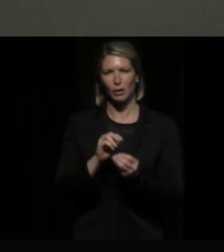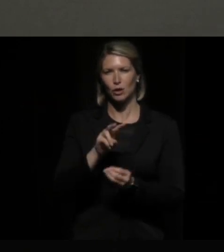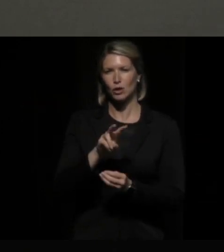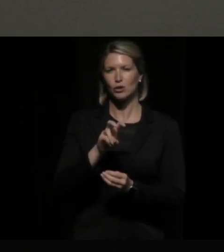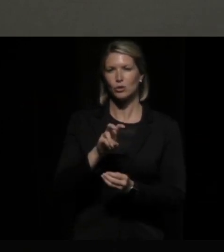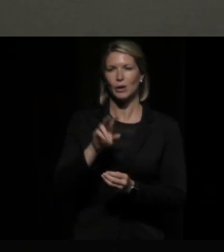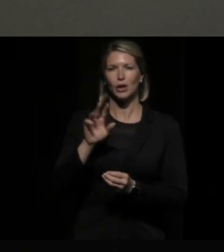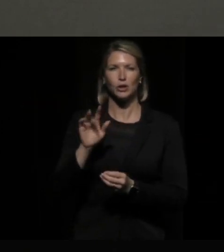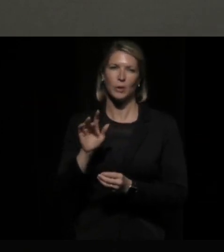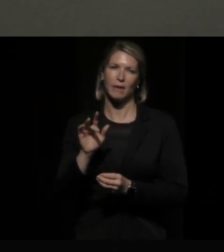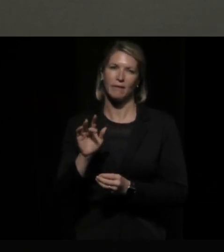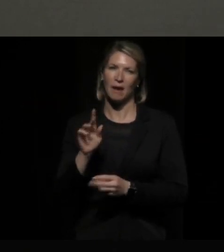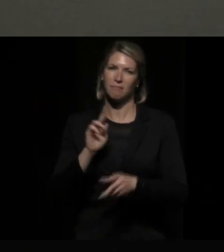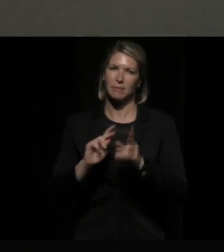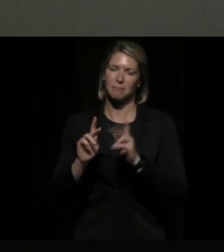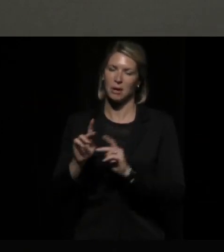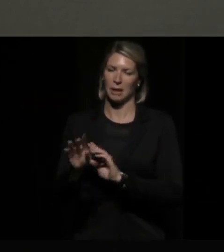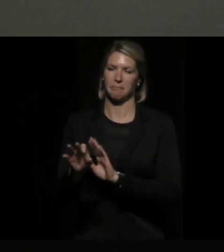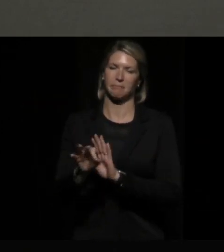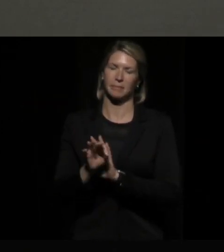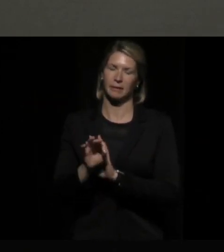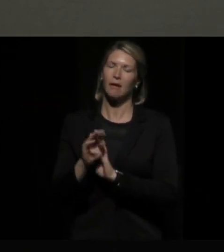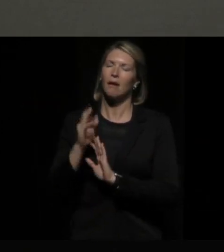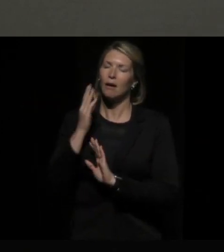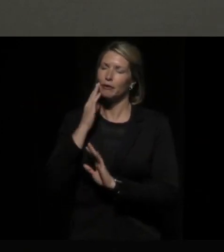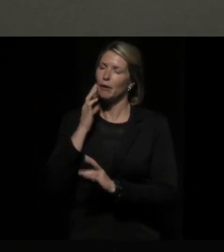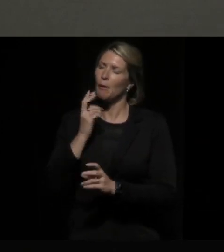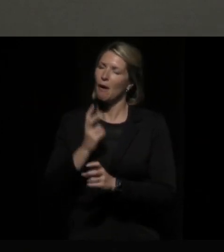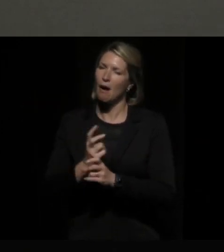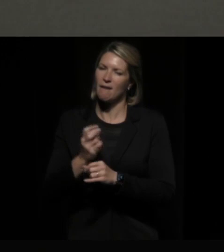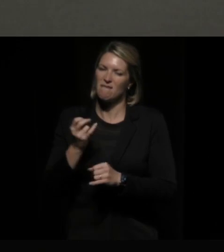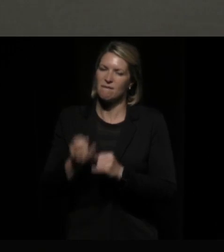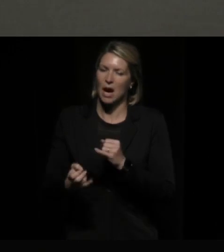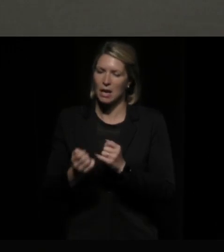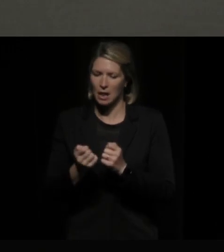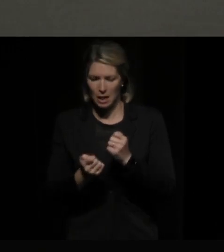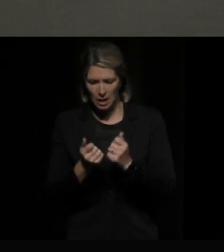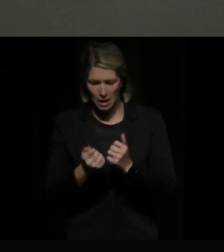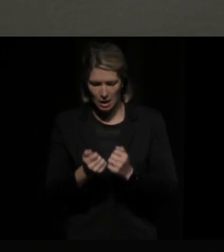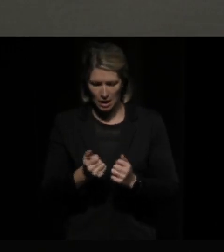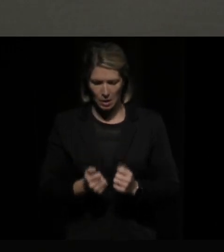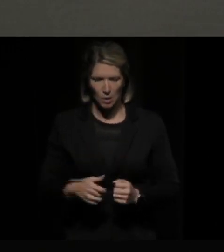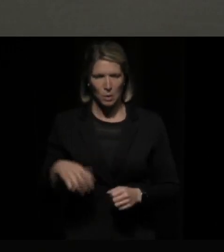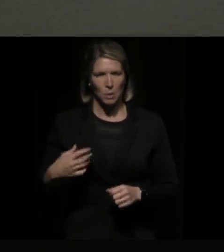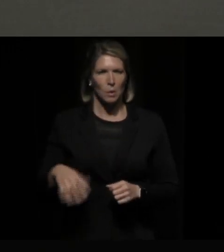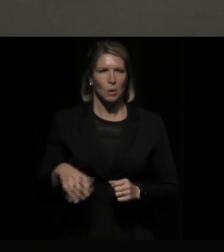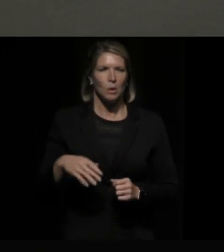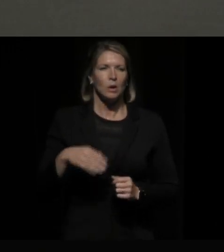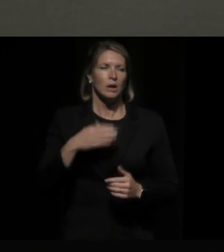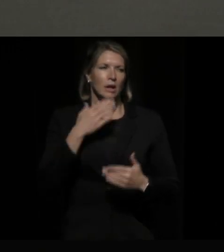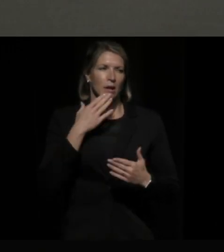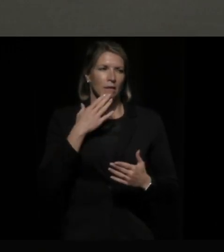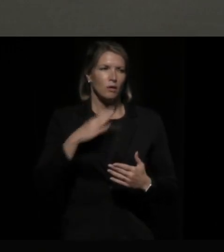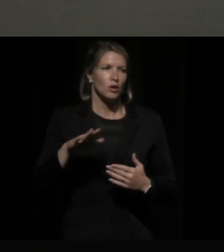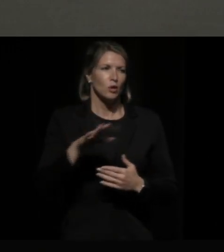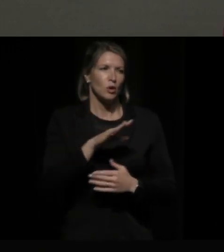sure it wasn't easy to make the final selections, as there are so many who are deserving of recognition, so thank you for your time and